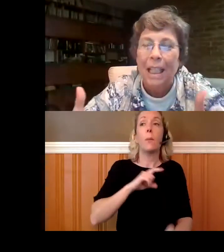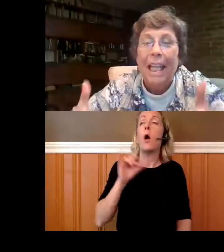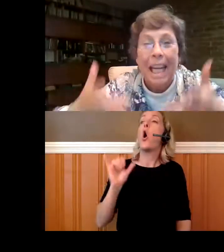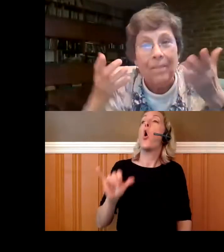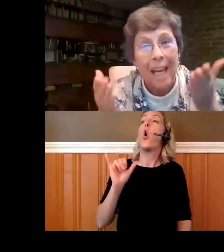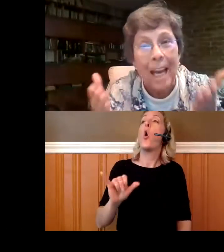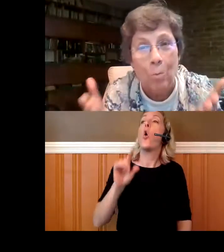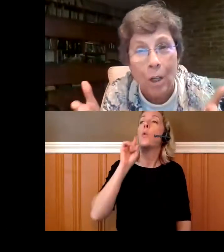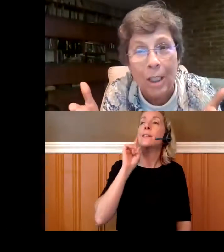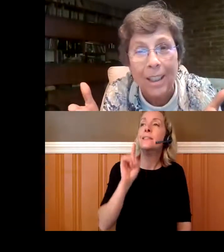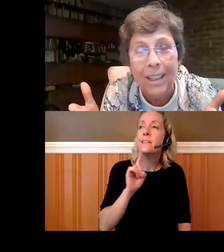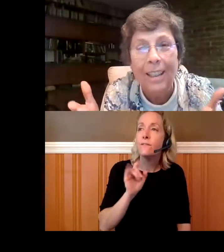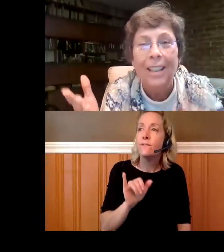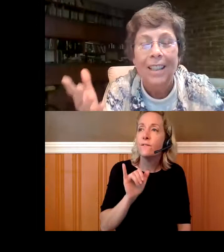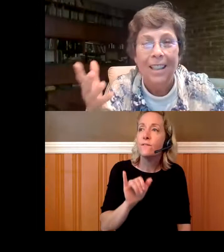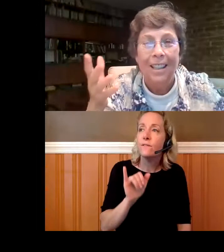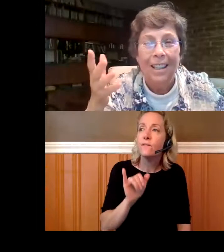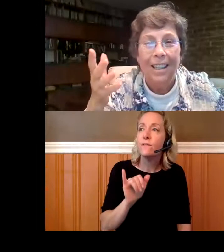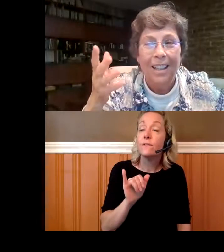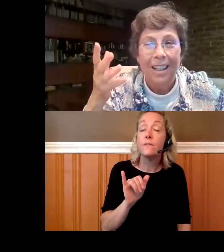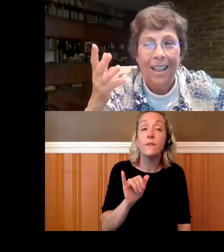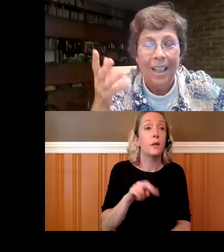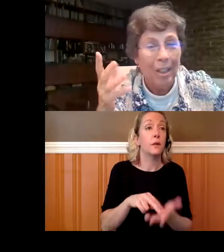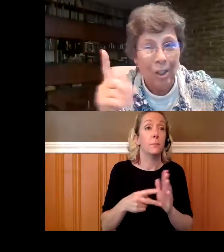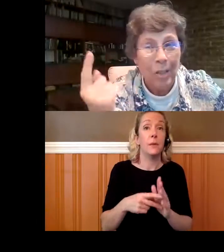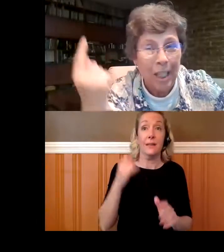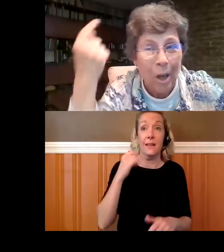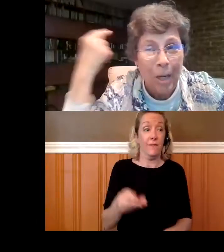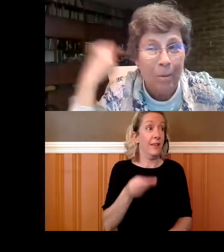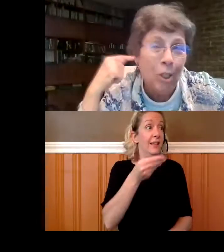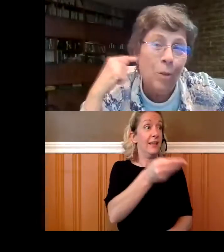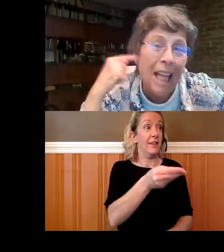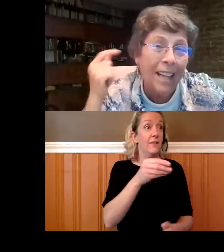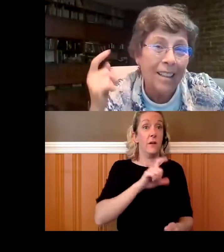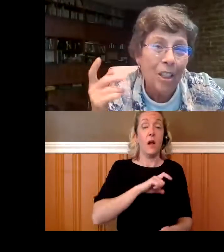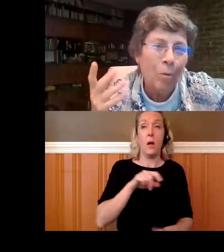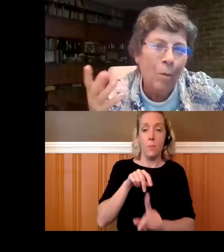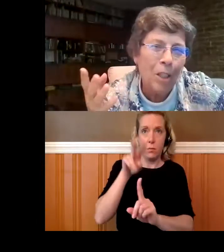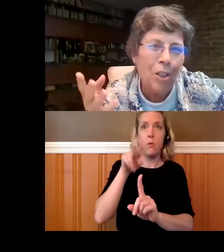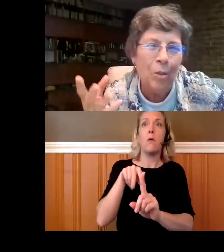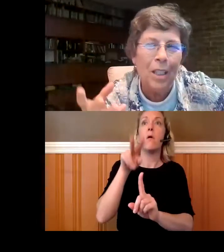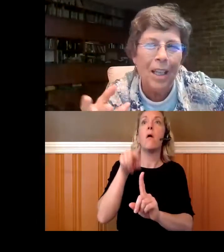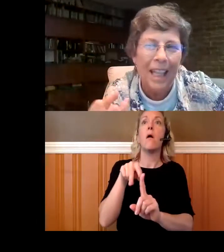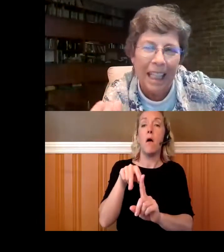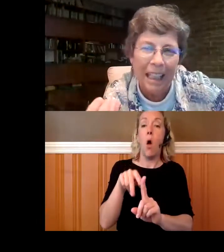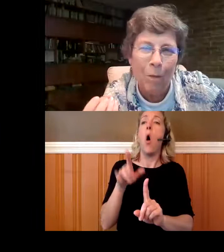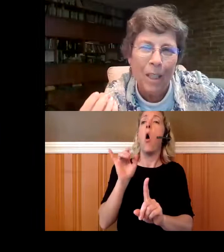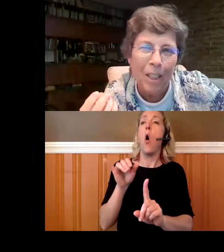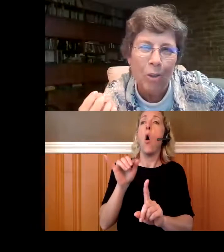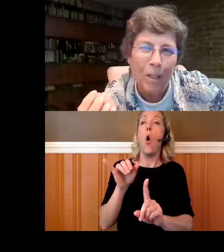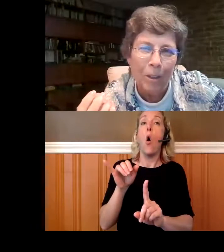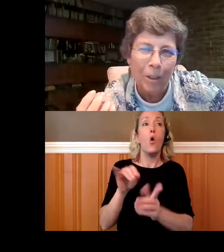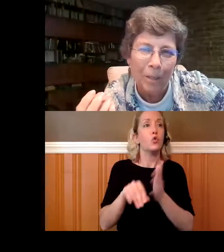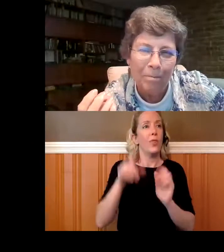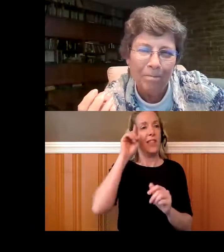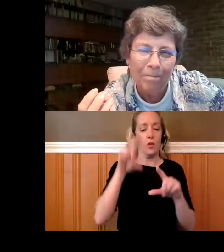the student didn't know he was doing that. So what would the student think? What would the student have learned? That the card was sufficient or something? Yeah,